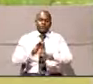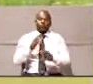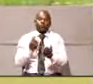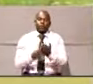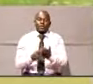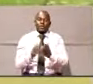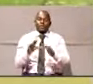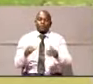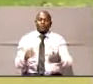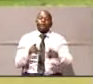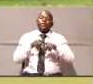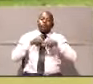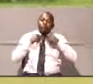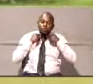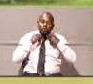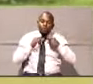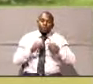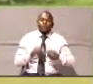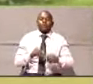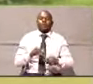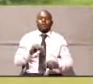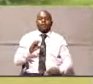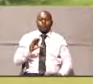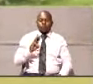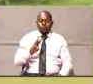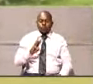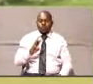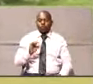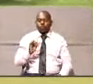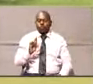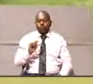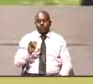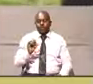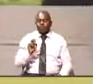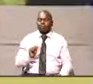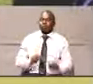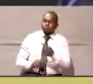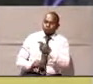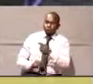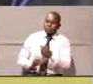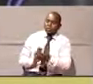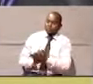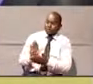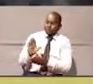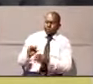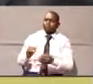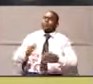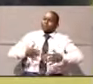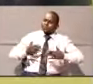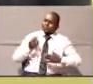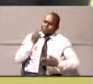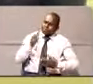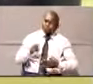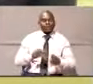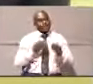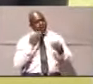that is the Reverend Canon Captain William Ongeng. Good evening, sir. Good evening. We are so honored to have you. Thank